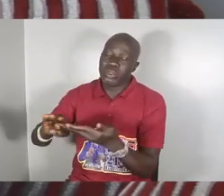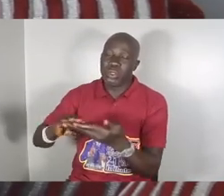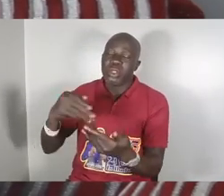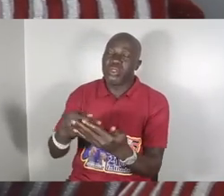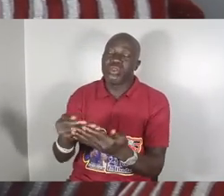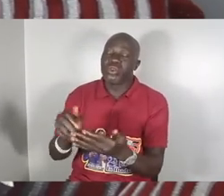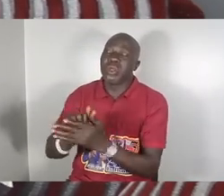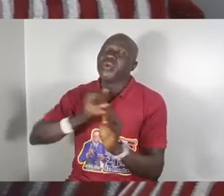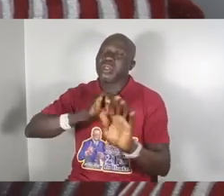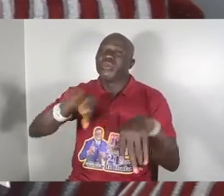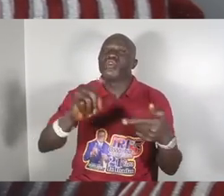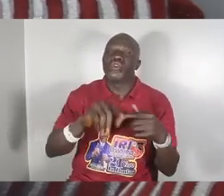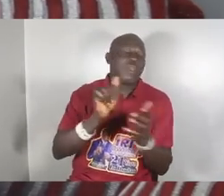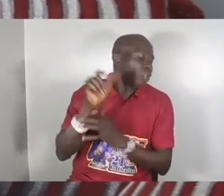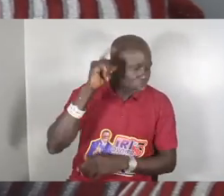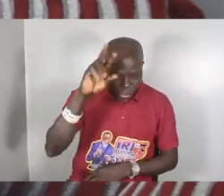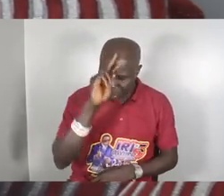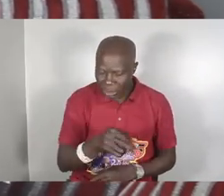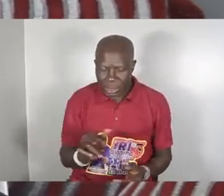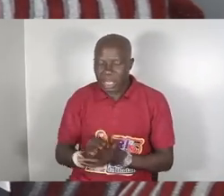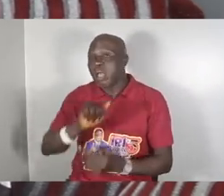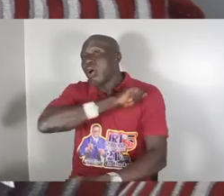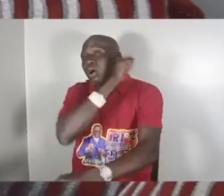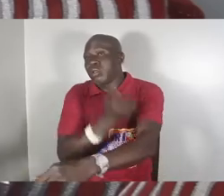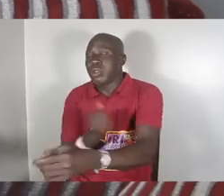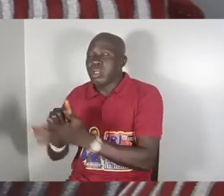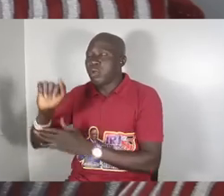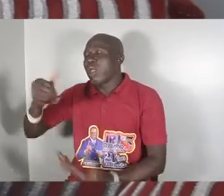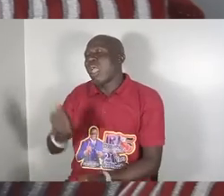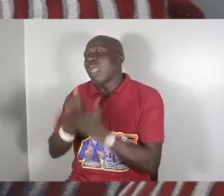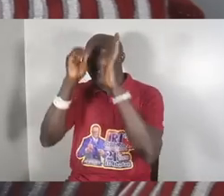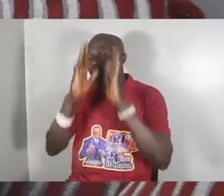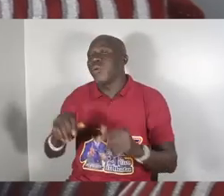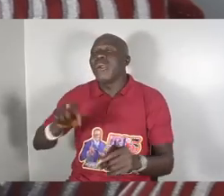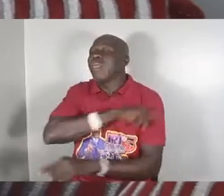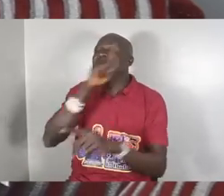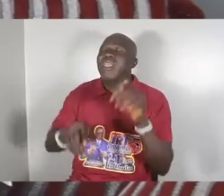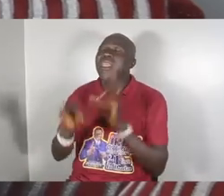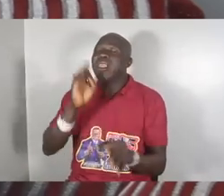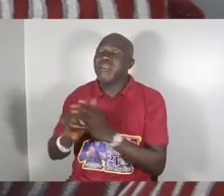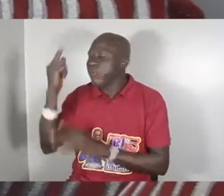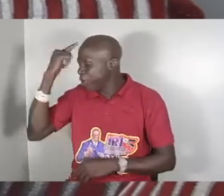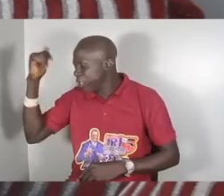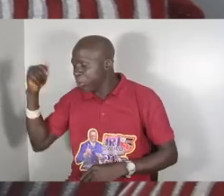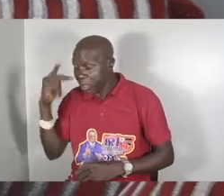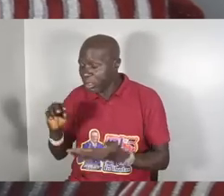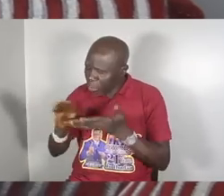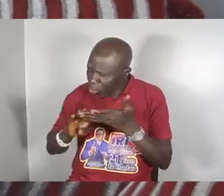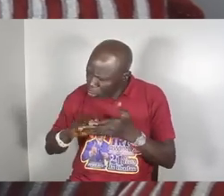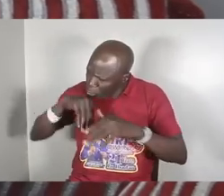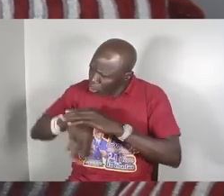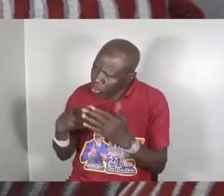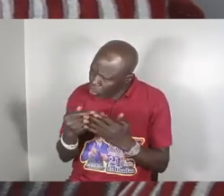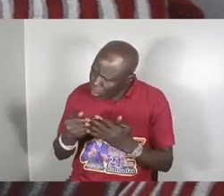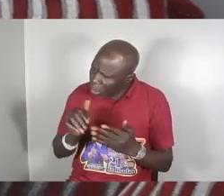soul. We'll give it to you. This is sir. Authority of health. If you dream and you see soap in your